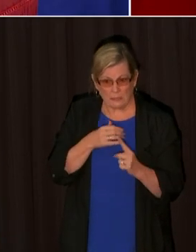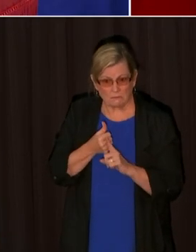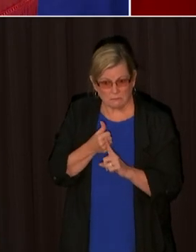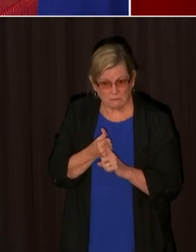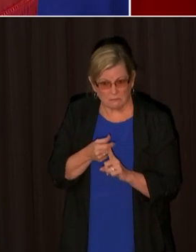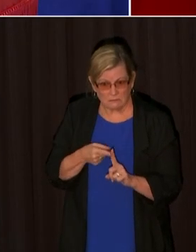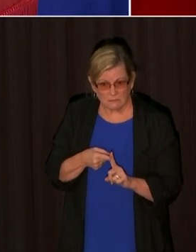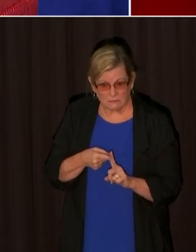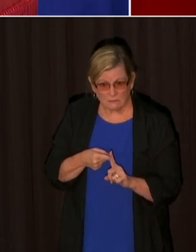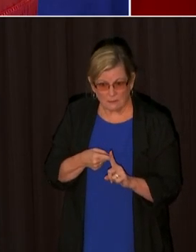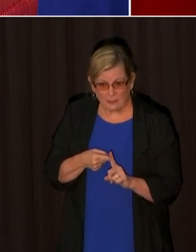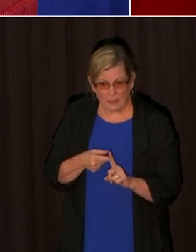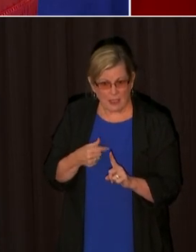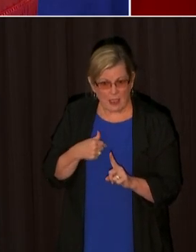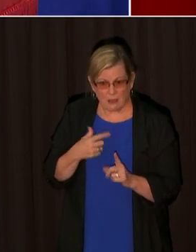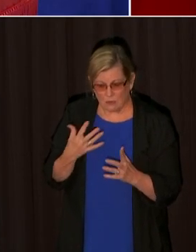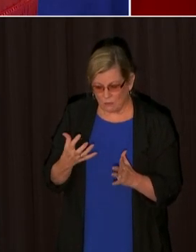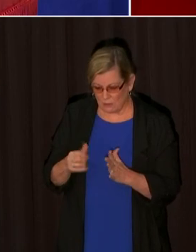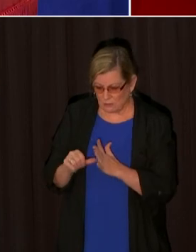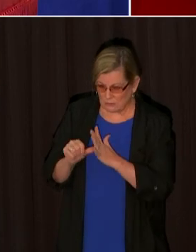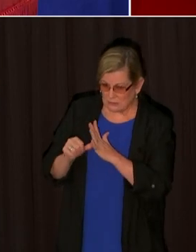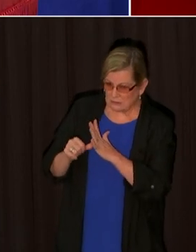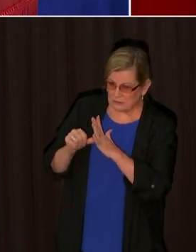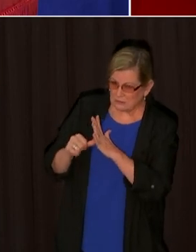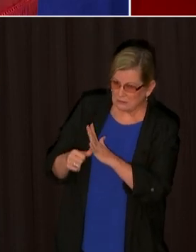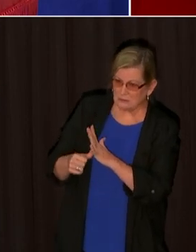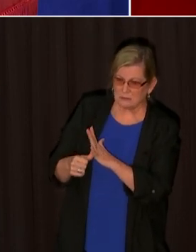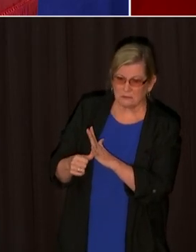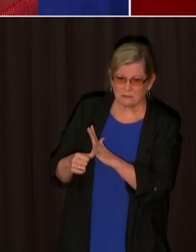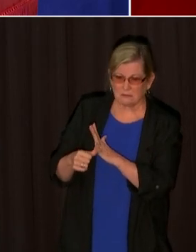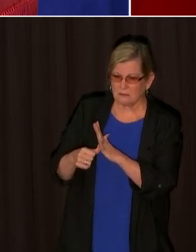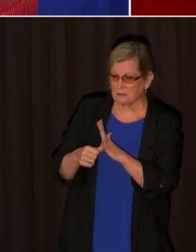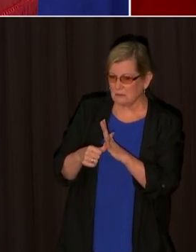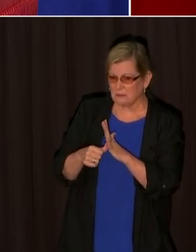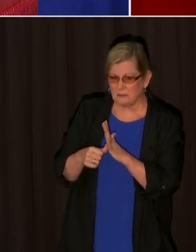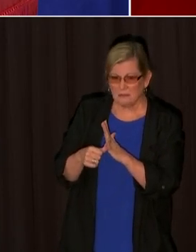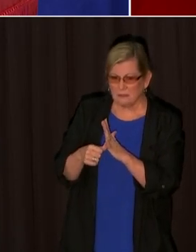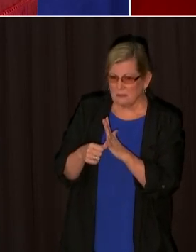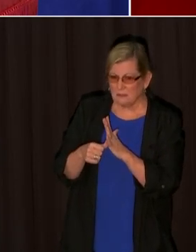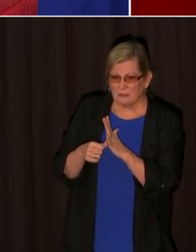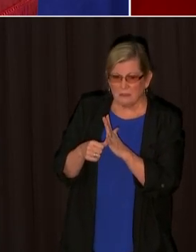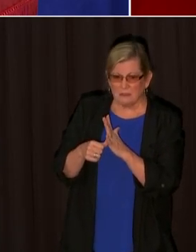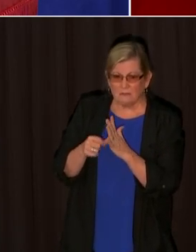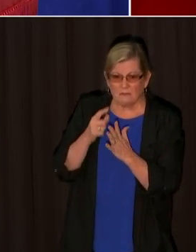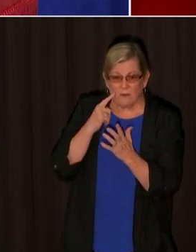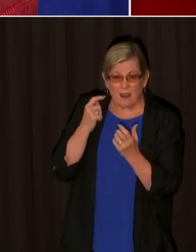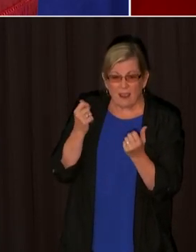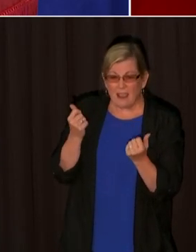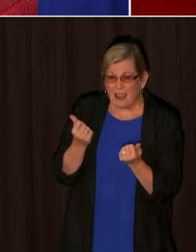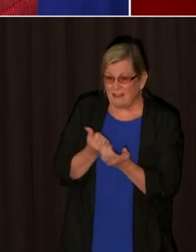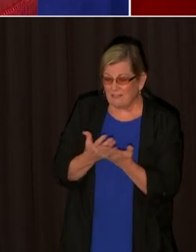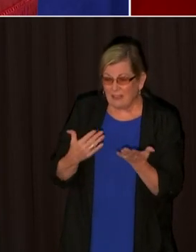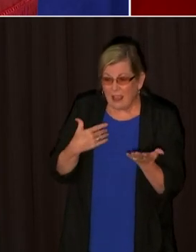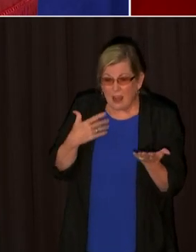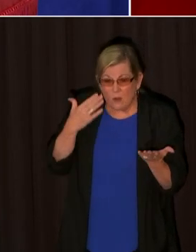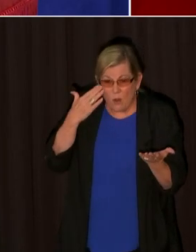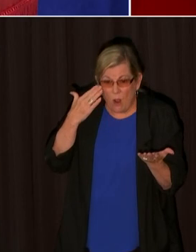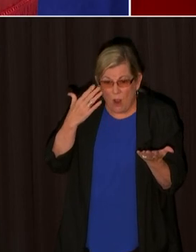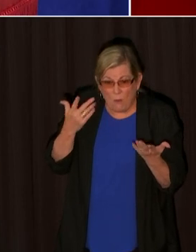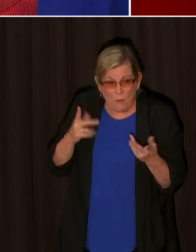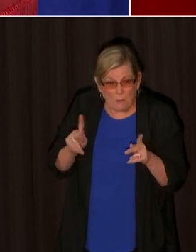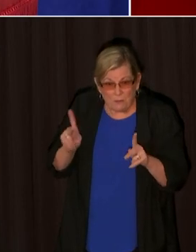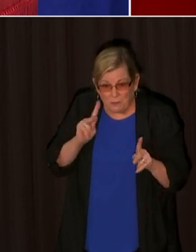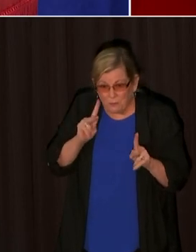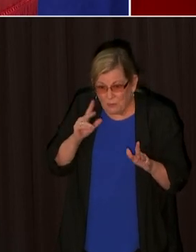so I just want to, at that point in time, for everybody that I knew, I always asked them the question, have you had